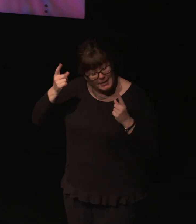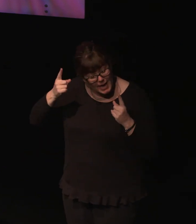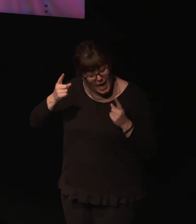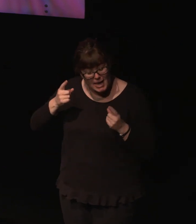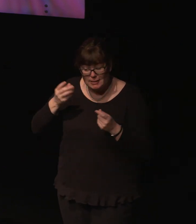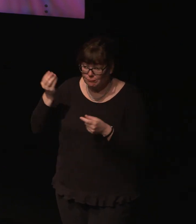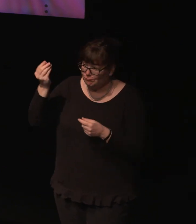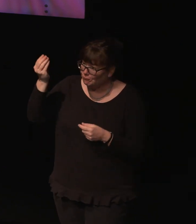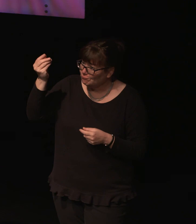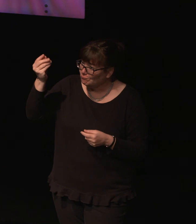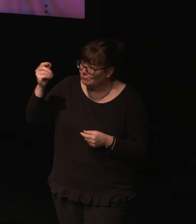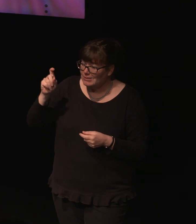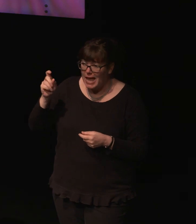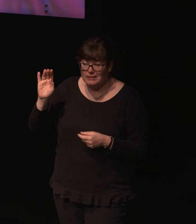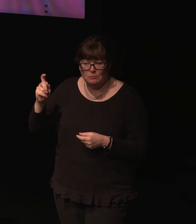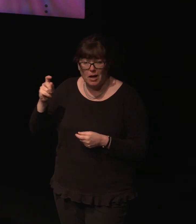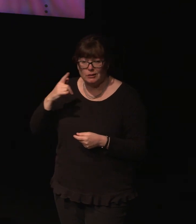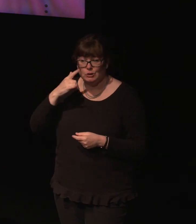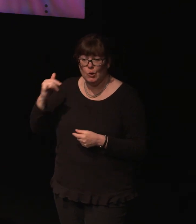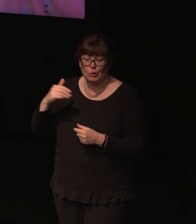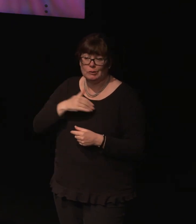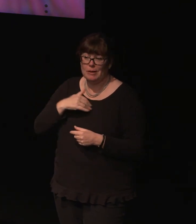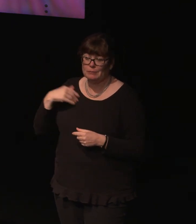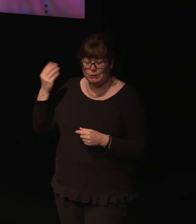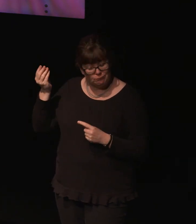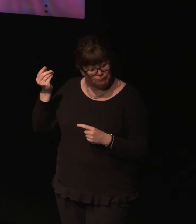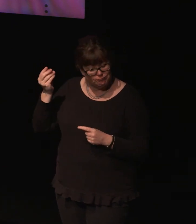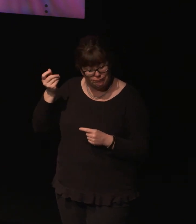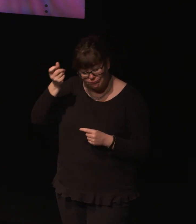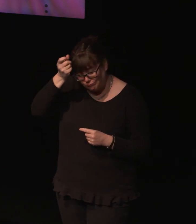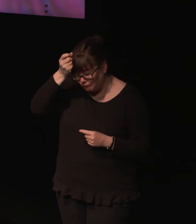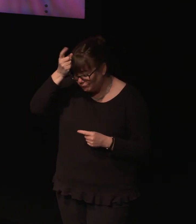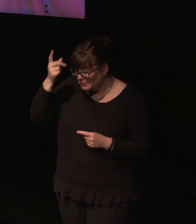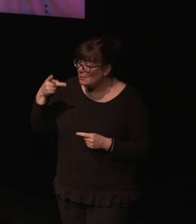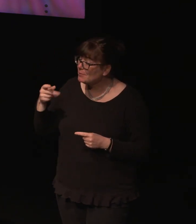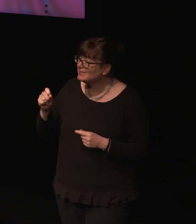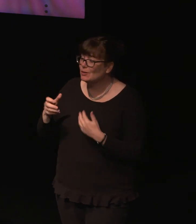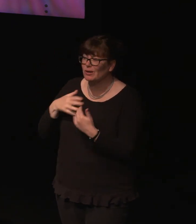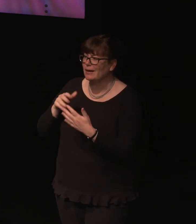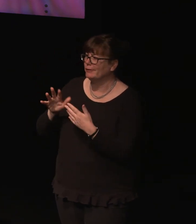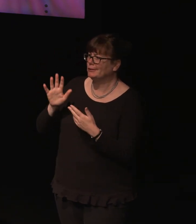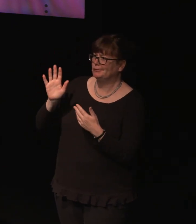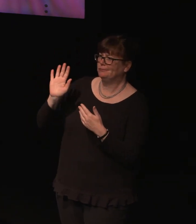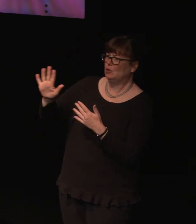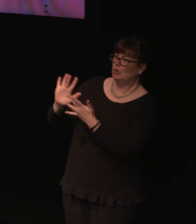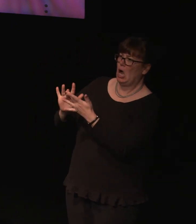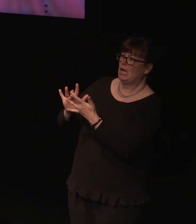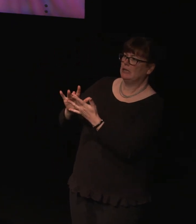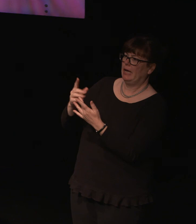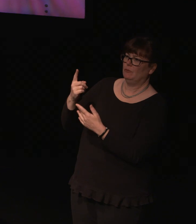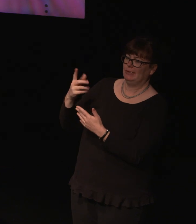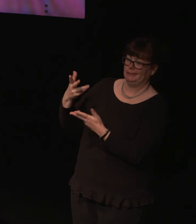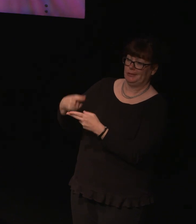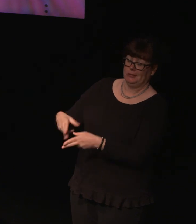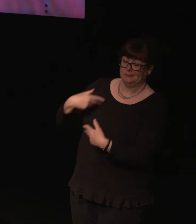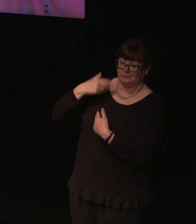like Xbox Gold memberships, PlayStation, whatever your online one is, but